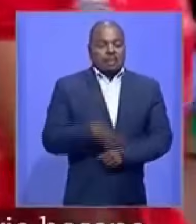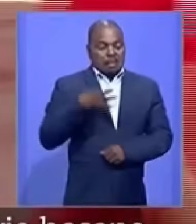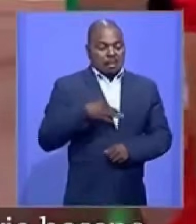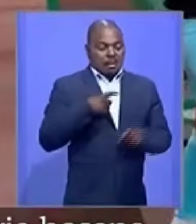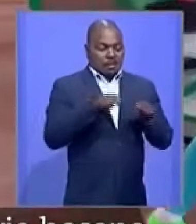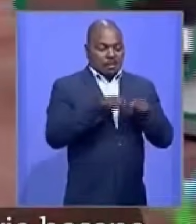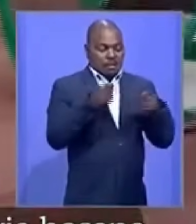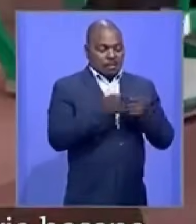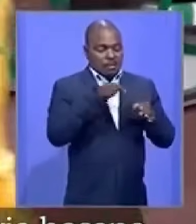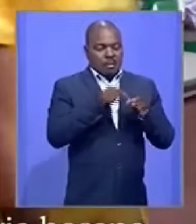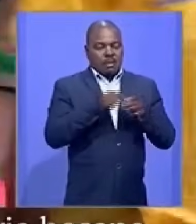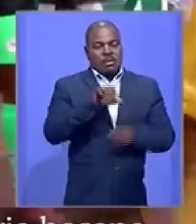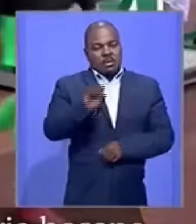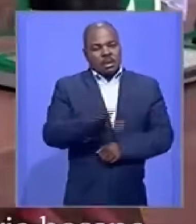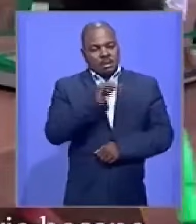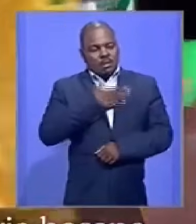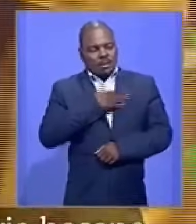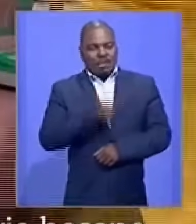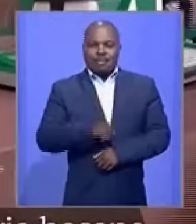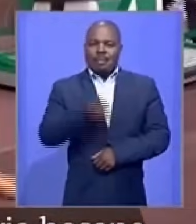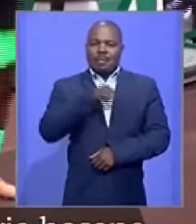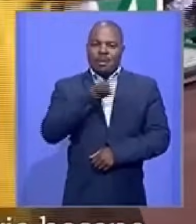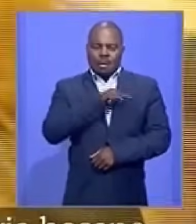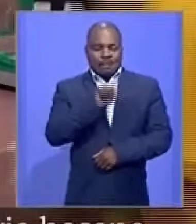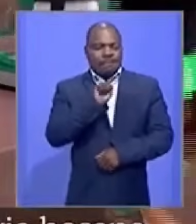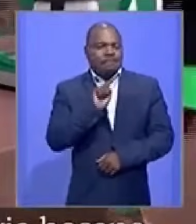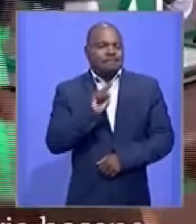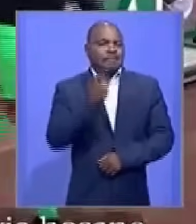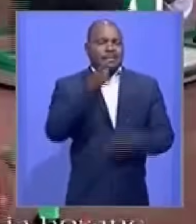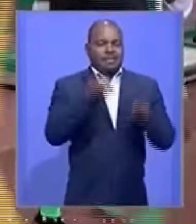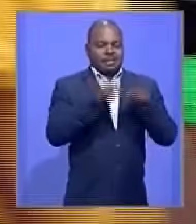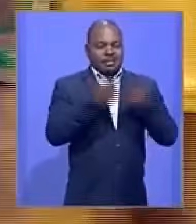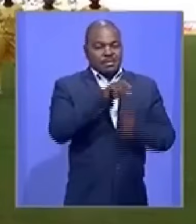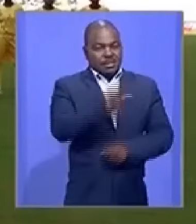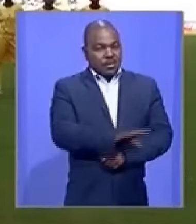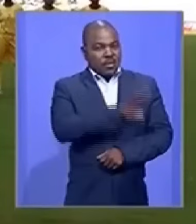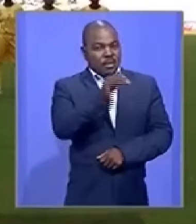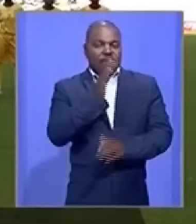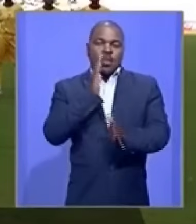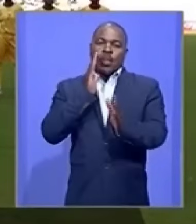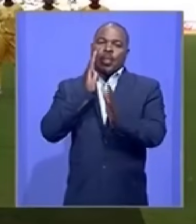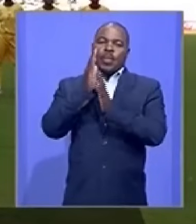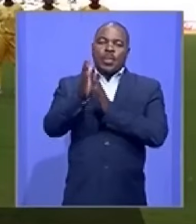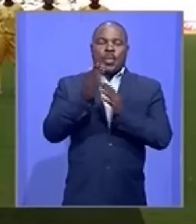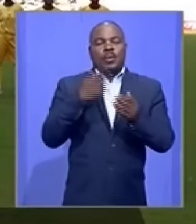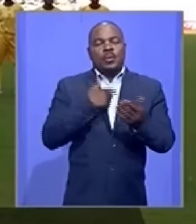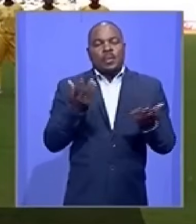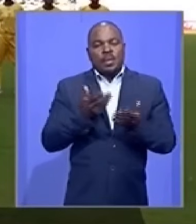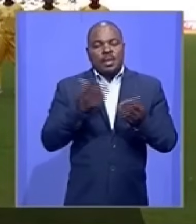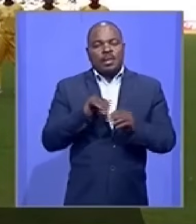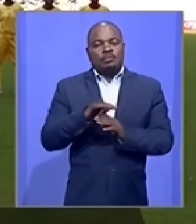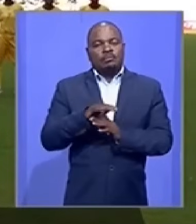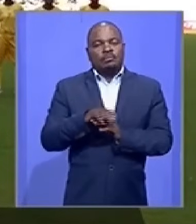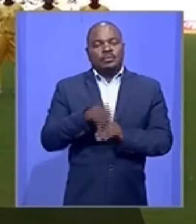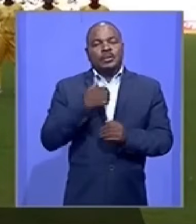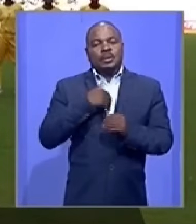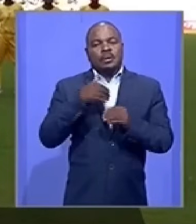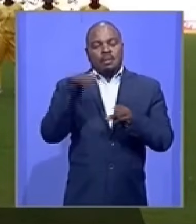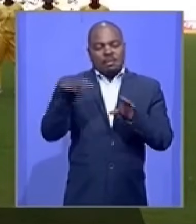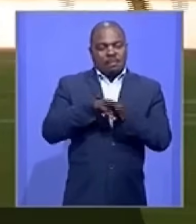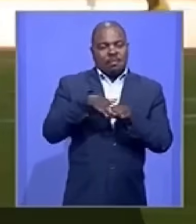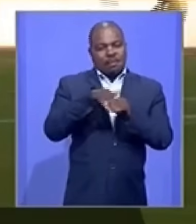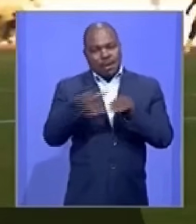Banyana e entse Afrika Borwa motlotlo ka ho ba sehlopha sa pele sa naha ho fihlela dipapading tsa ho qetela tsa dihlopha ho mohope wa lefatshe